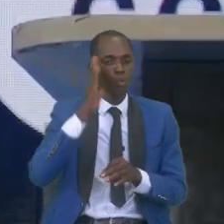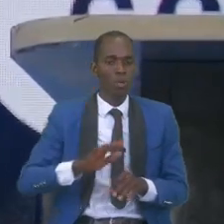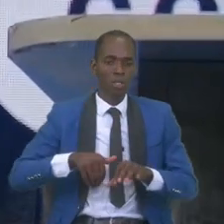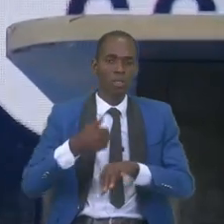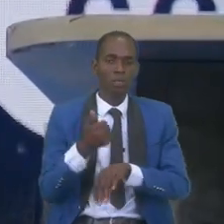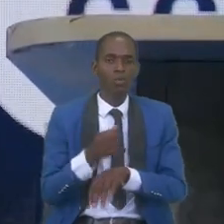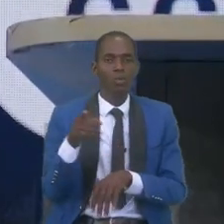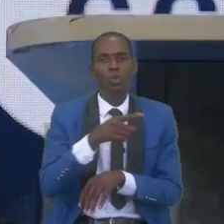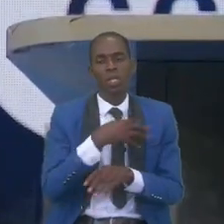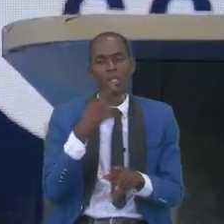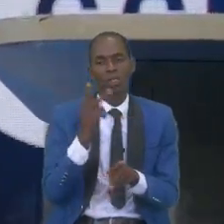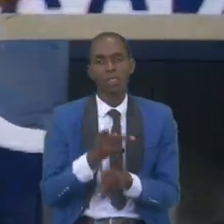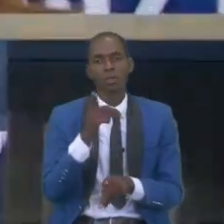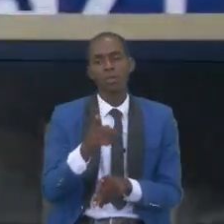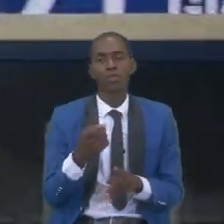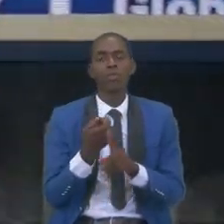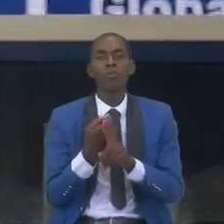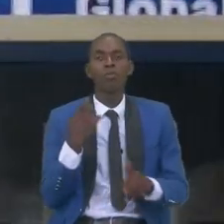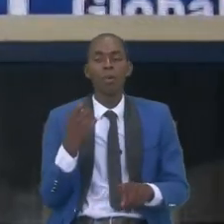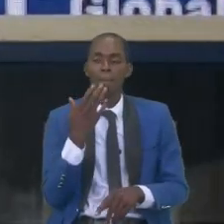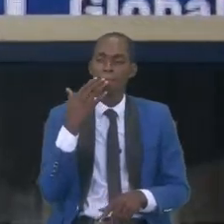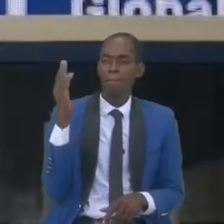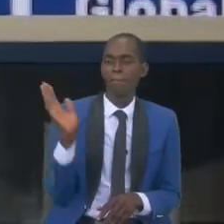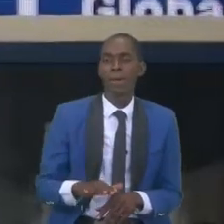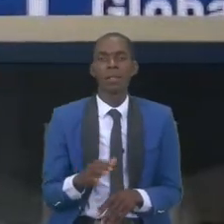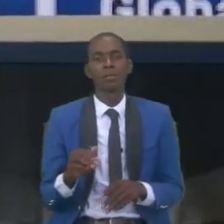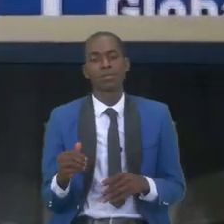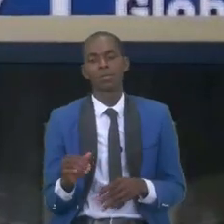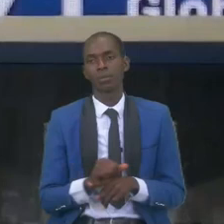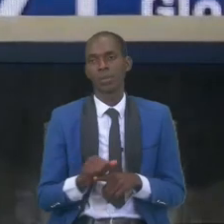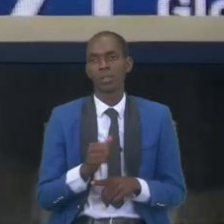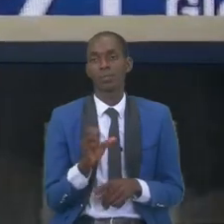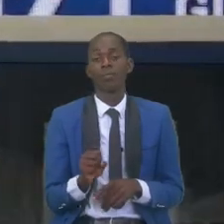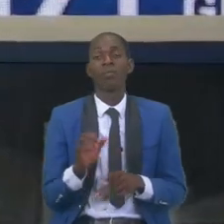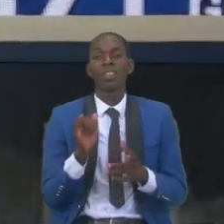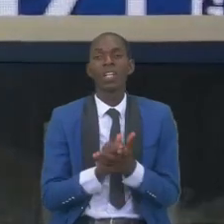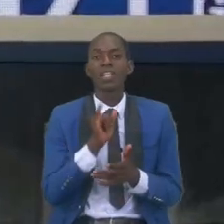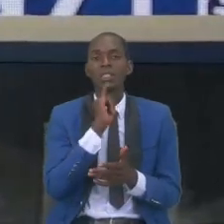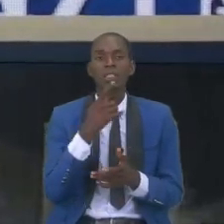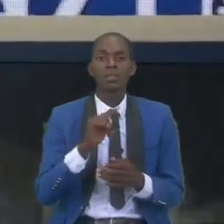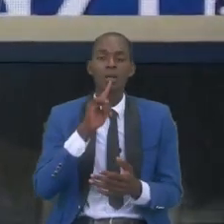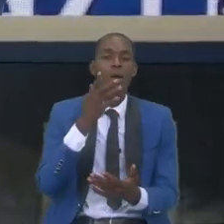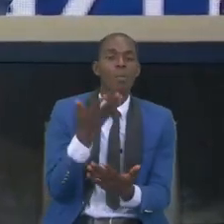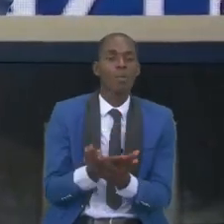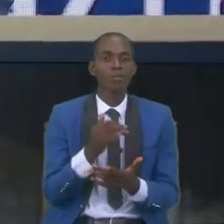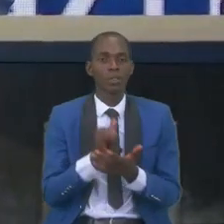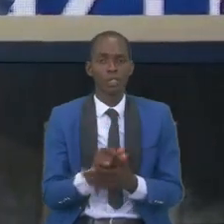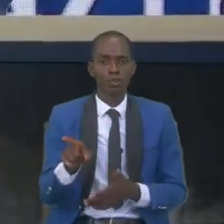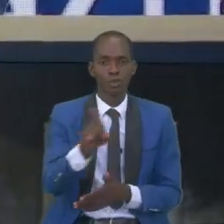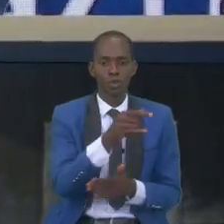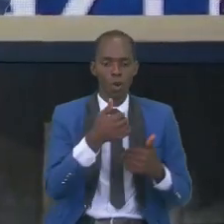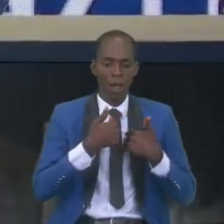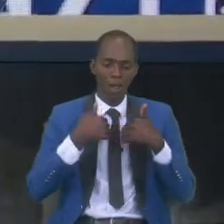from evil. Keep you from evil. That is the evidence we have entered into